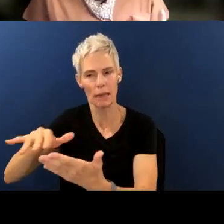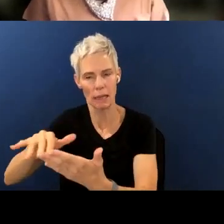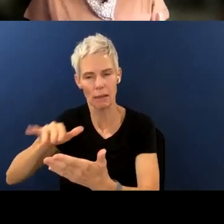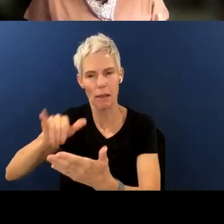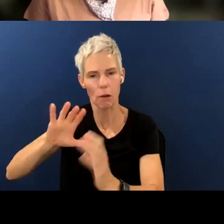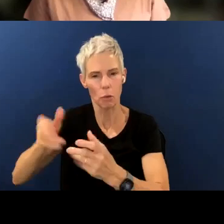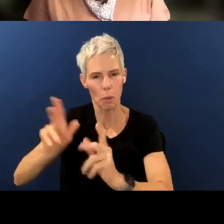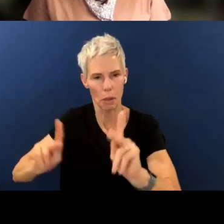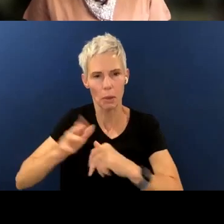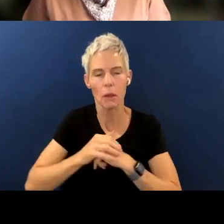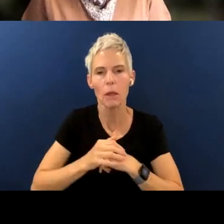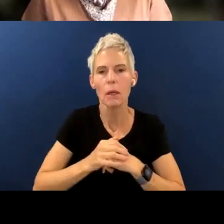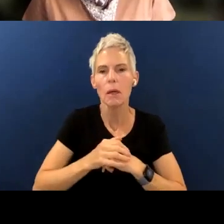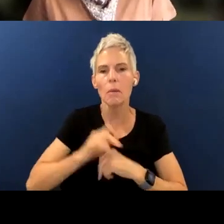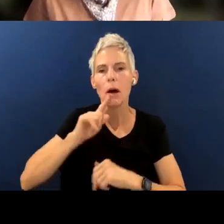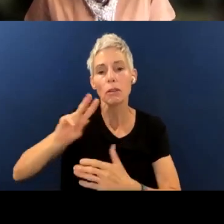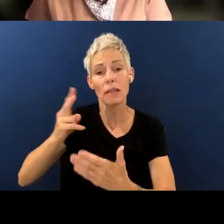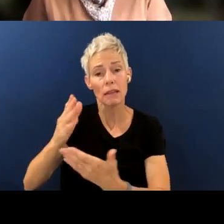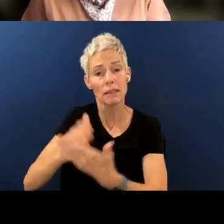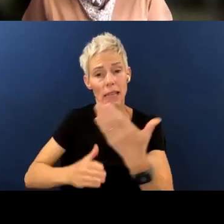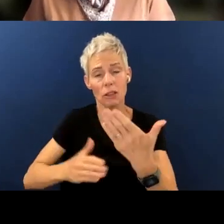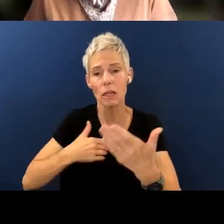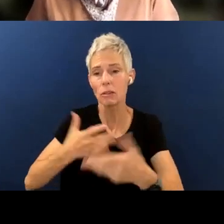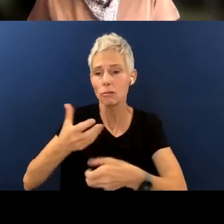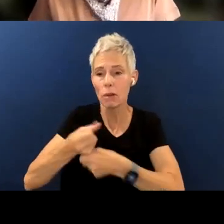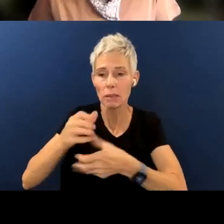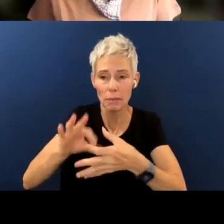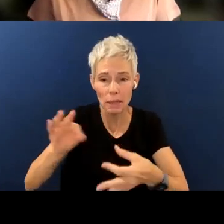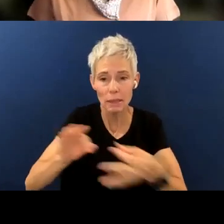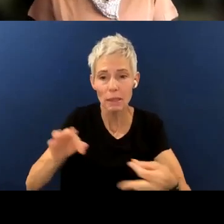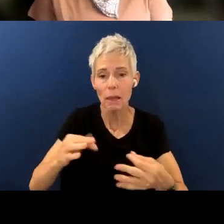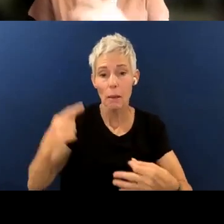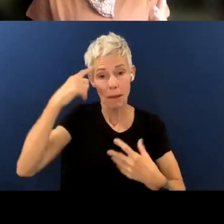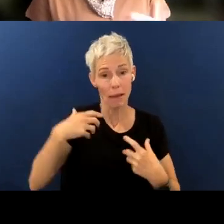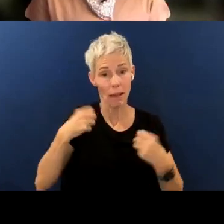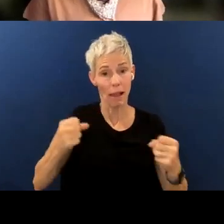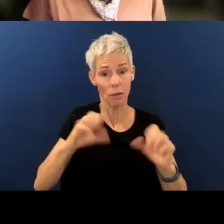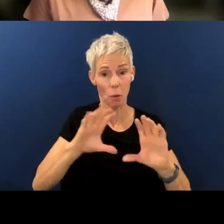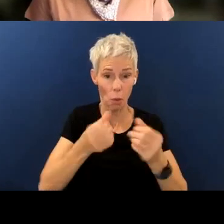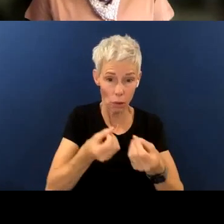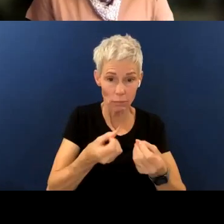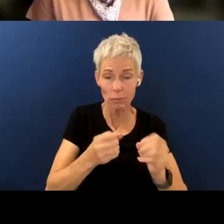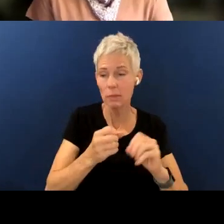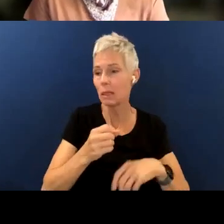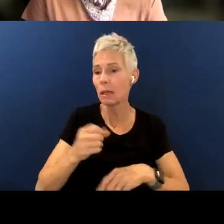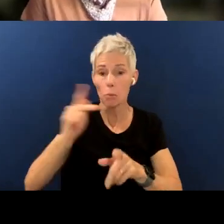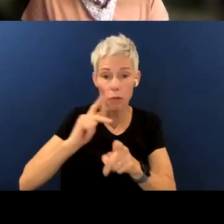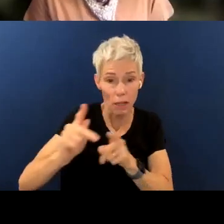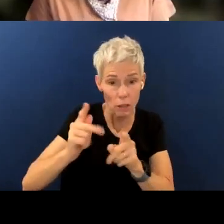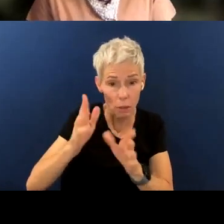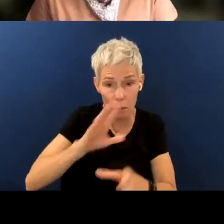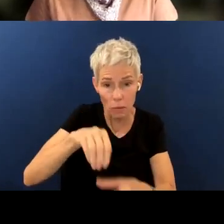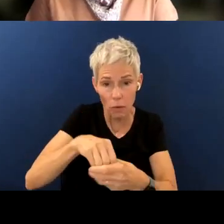other trusted messengers include mental health organizations, mental health professionals, and so that to us